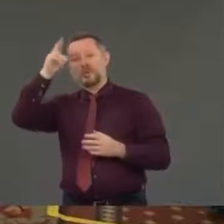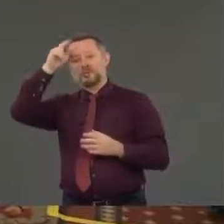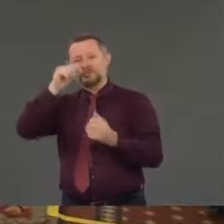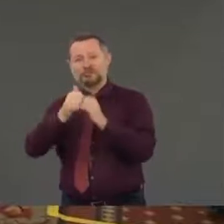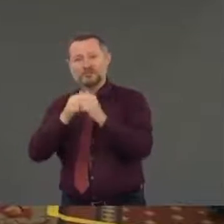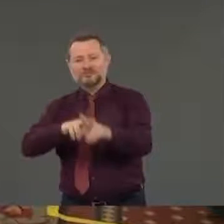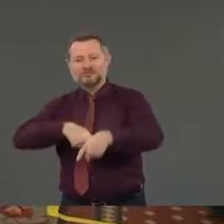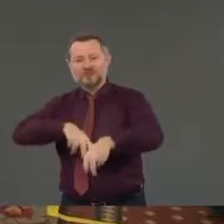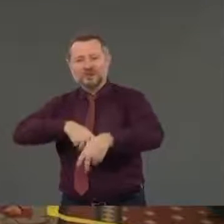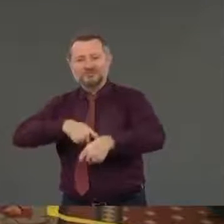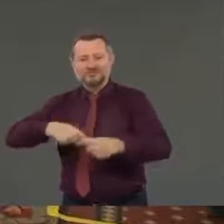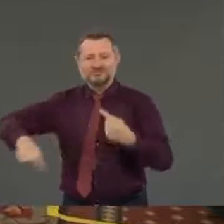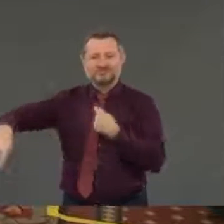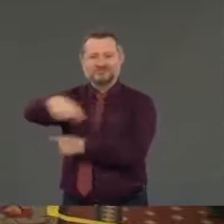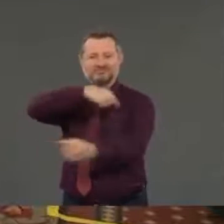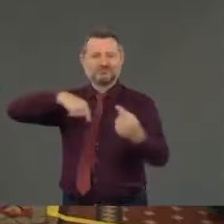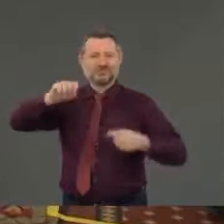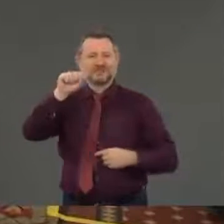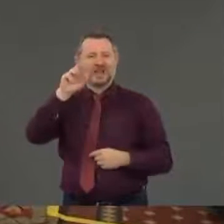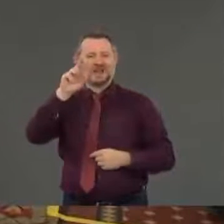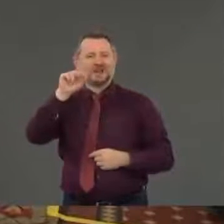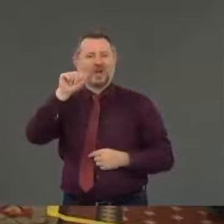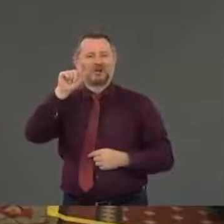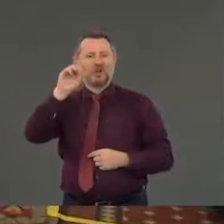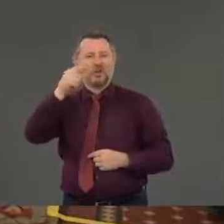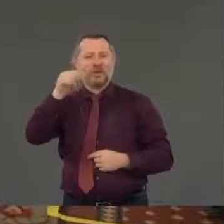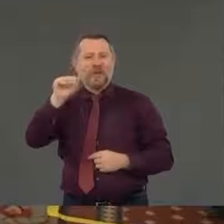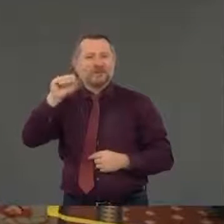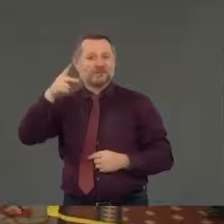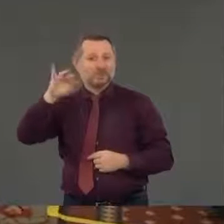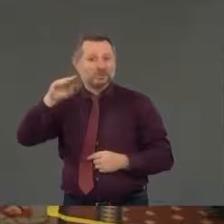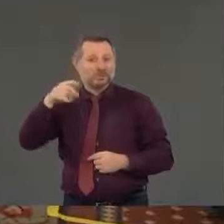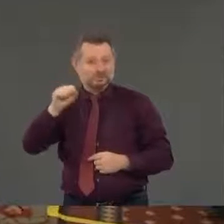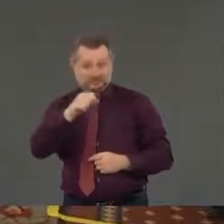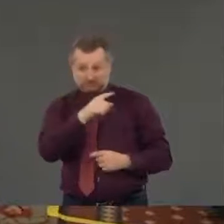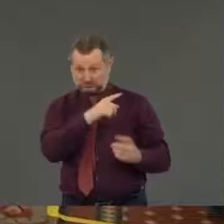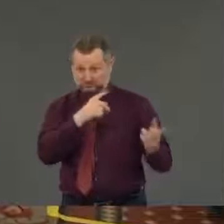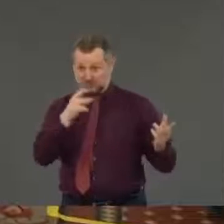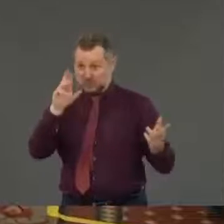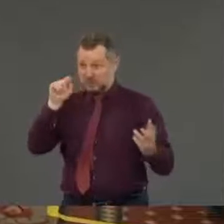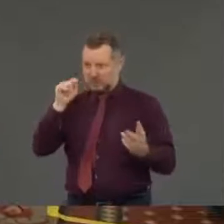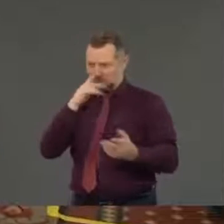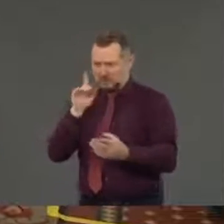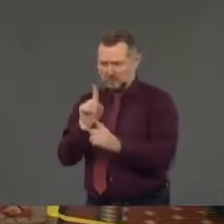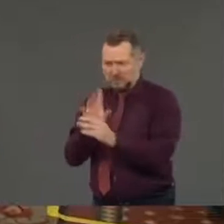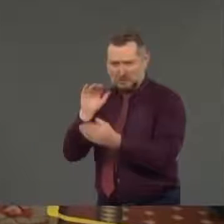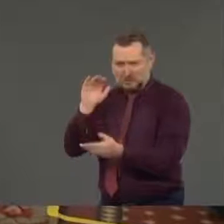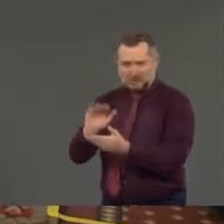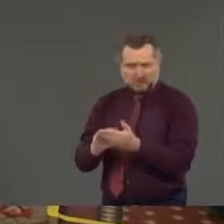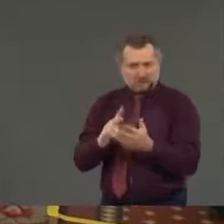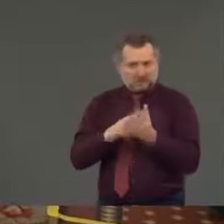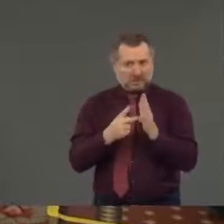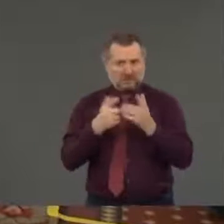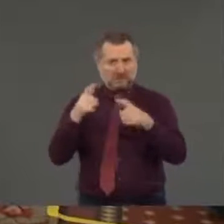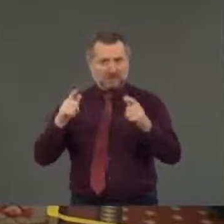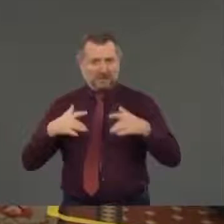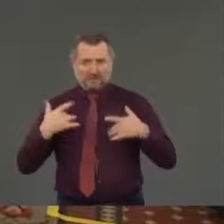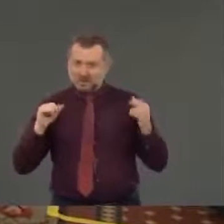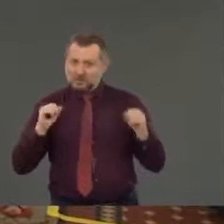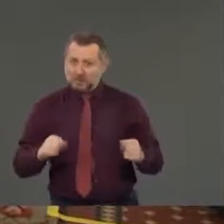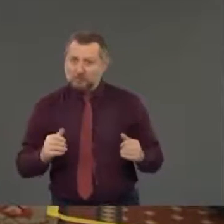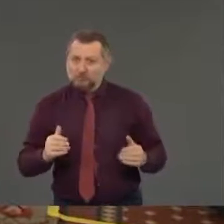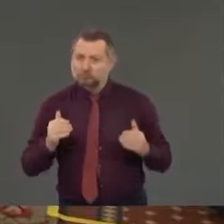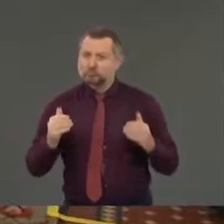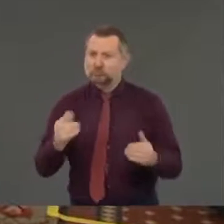progress, a lower infection rate, are you any closer on determining whether these large-scale events can happen? That's question